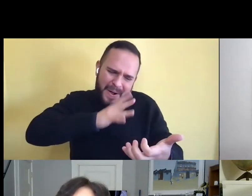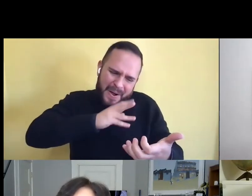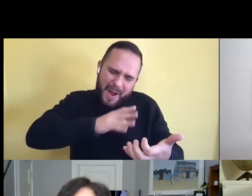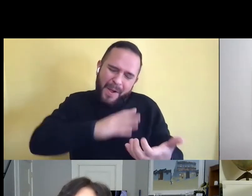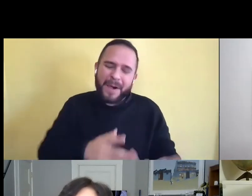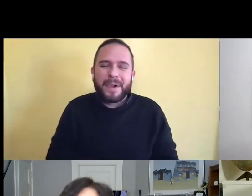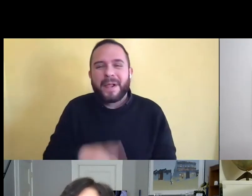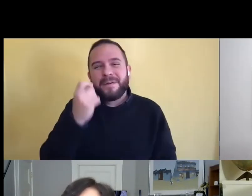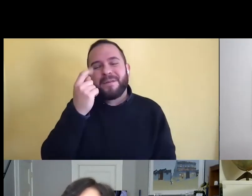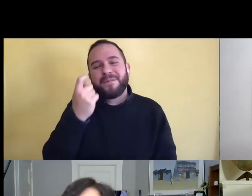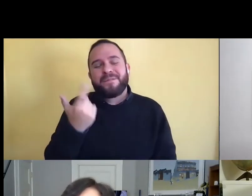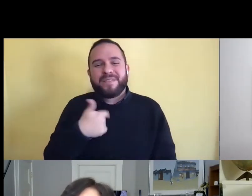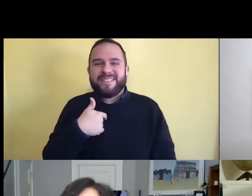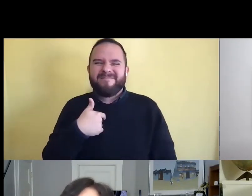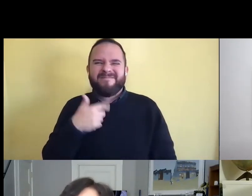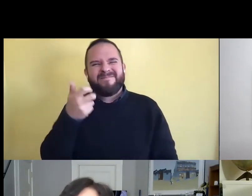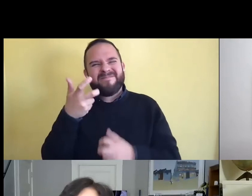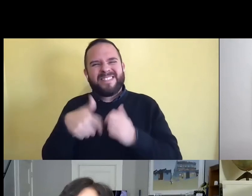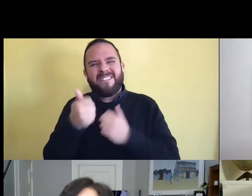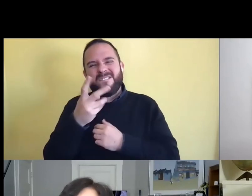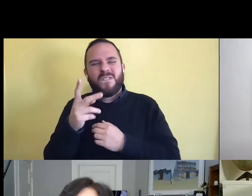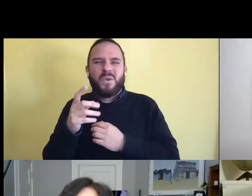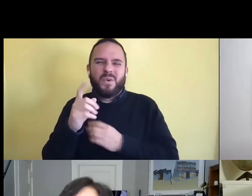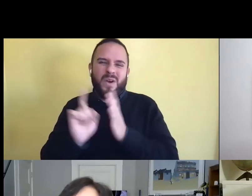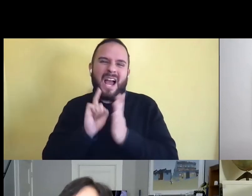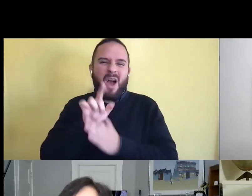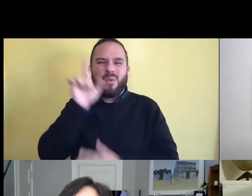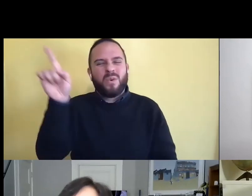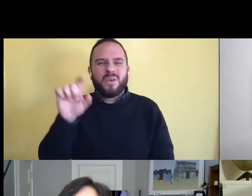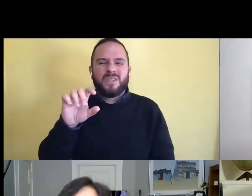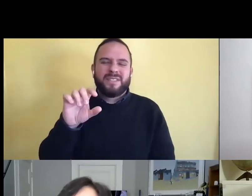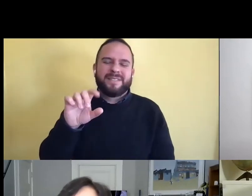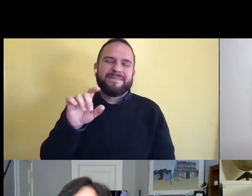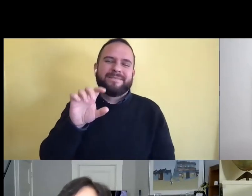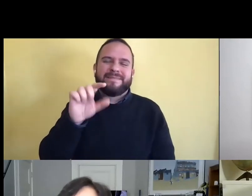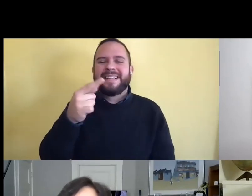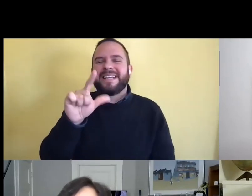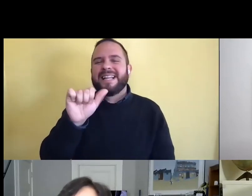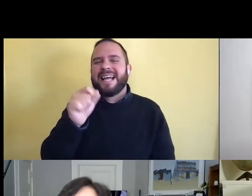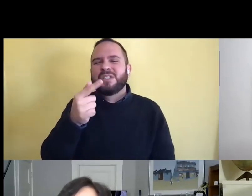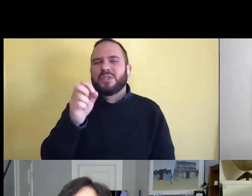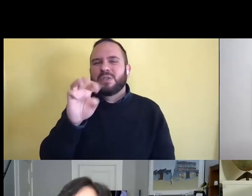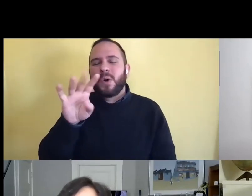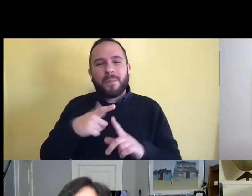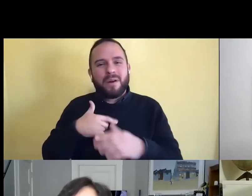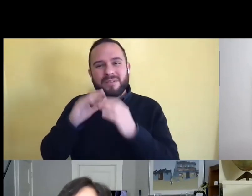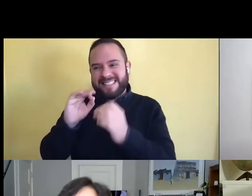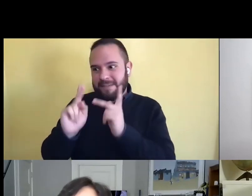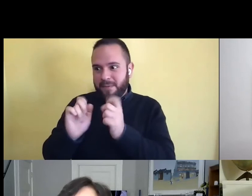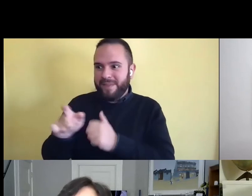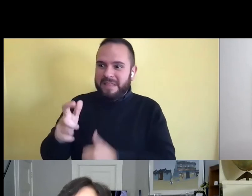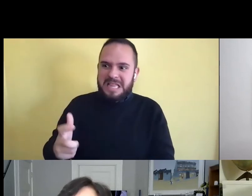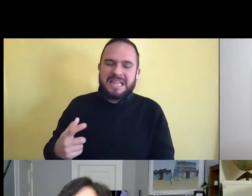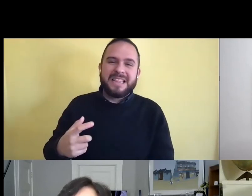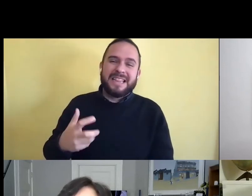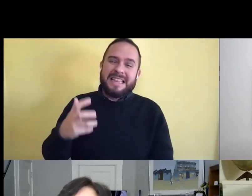hours outside of Glasgow in Scotland one time, teaching a bunch of people with extremely thick Scottish accents